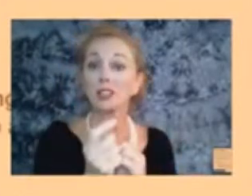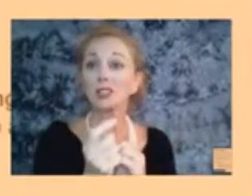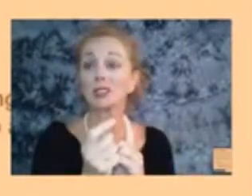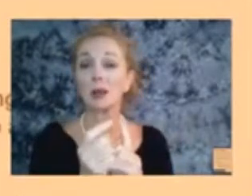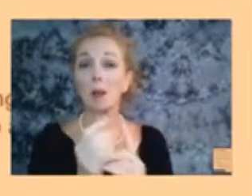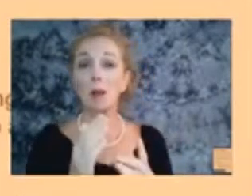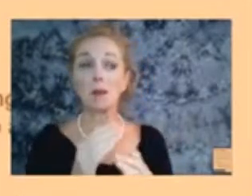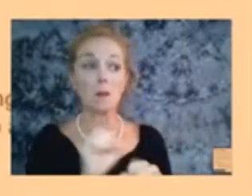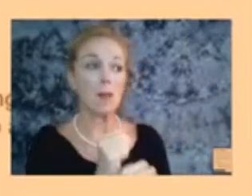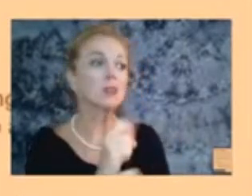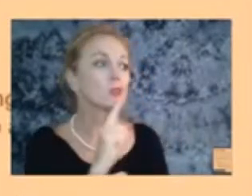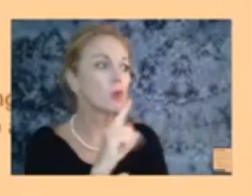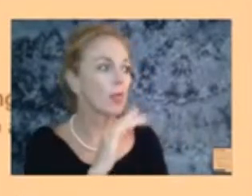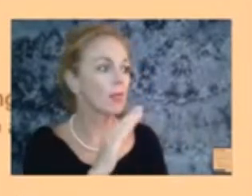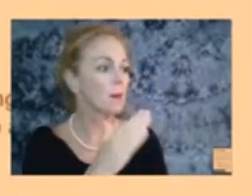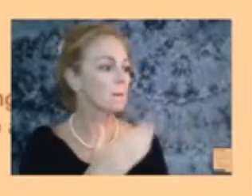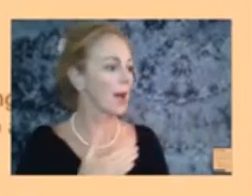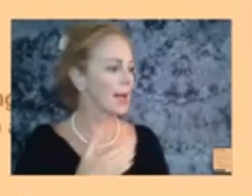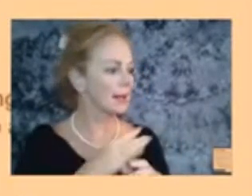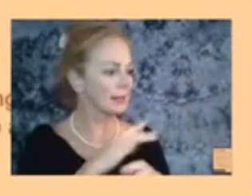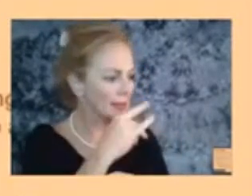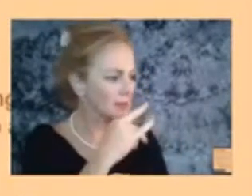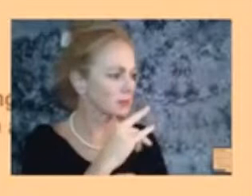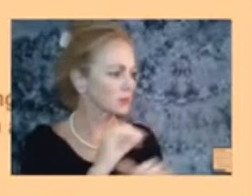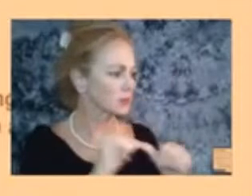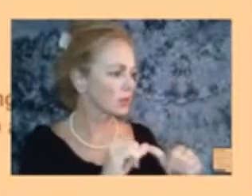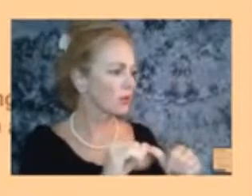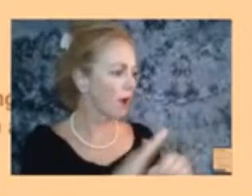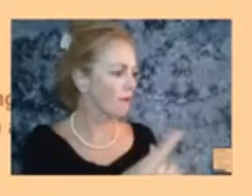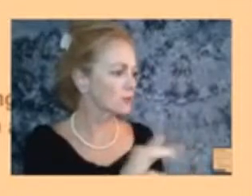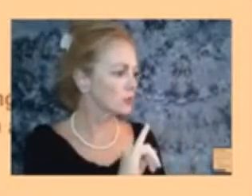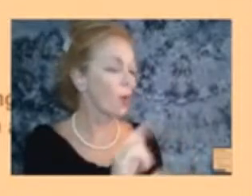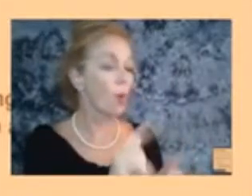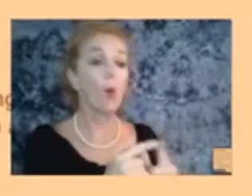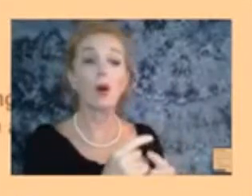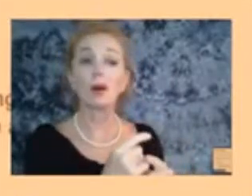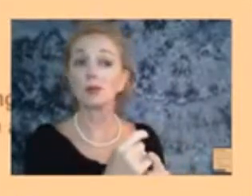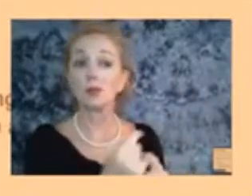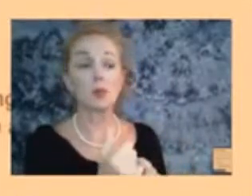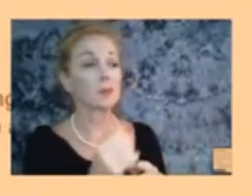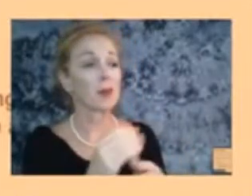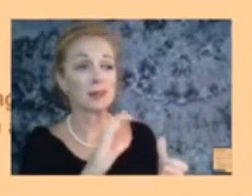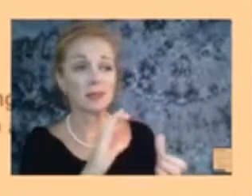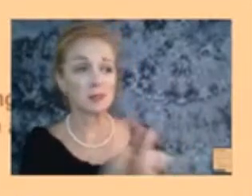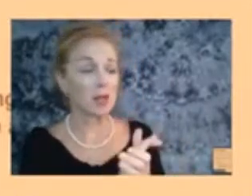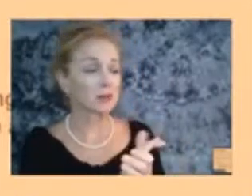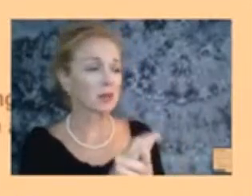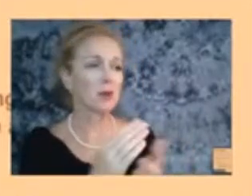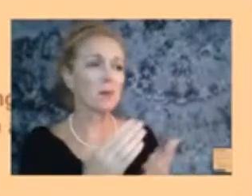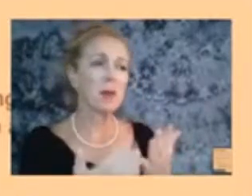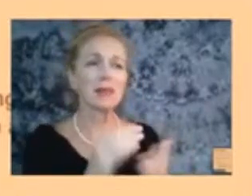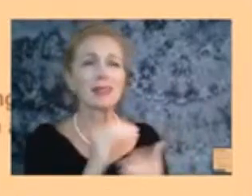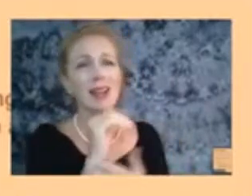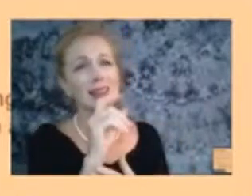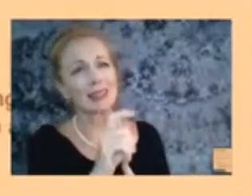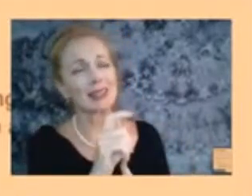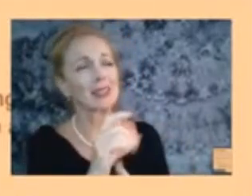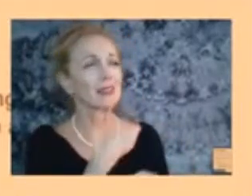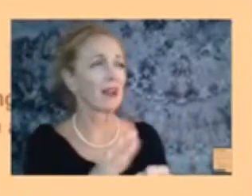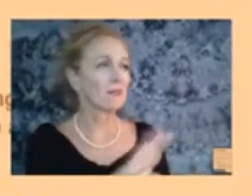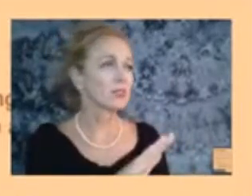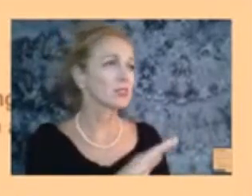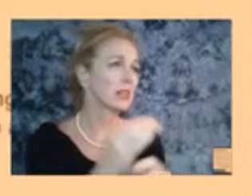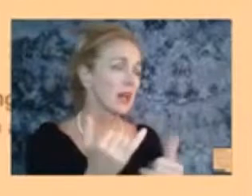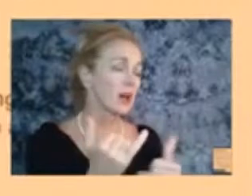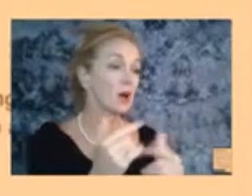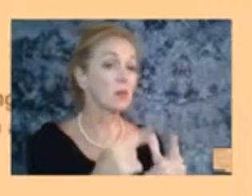still covered, but I'm going to just remove my spouse temporarily. Or perhaps I don't need to go with the coverage right now, and when things are more secure, I can